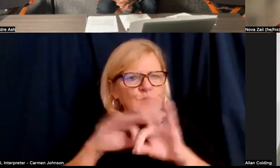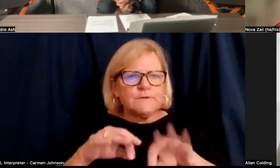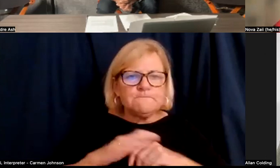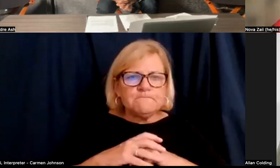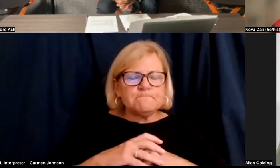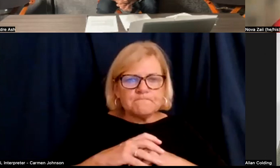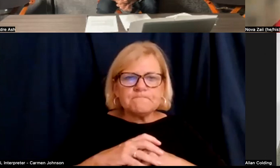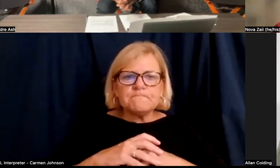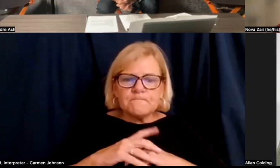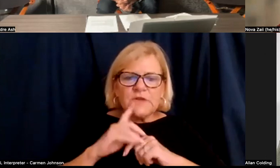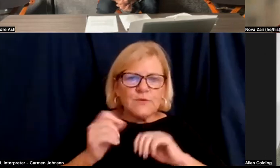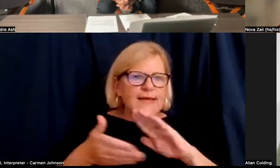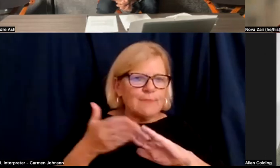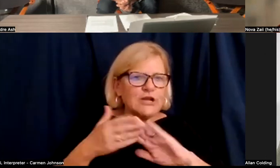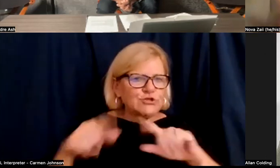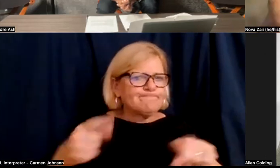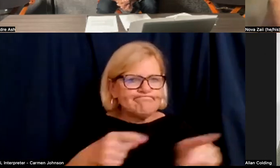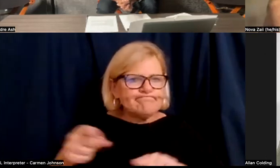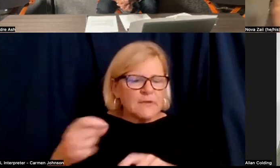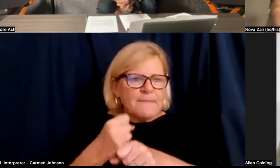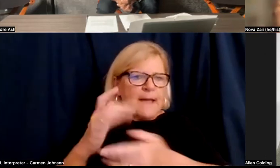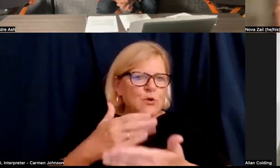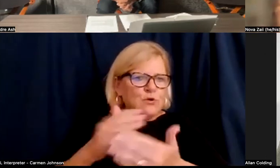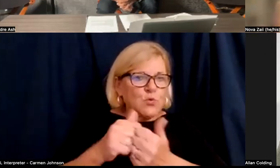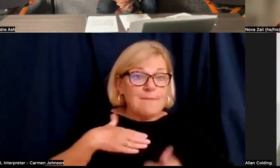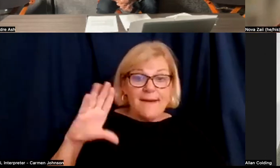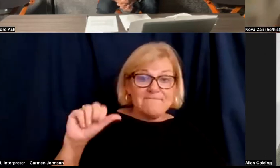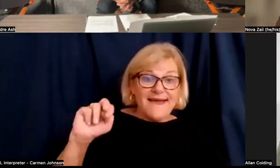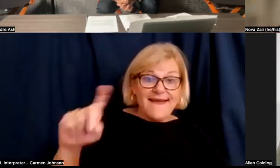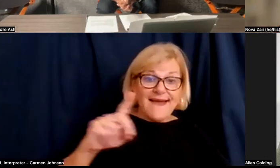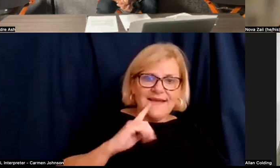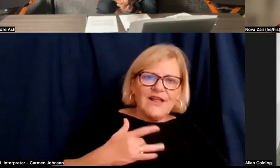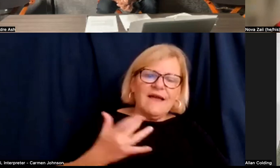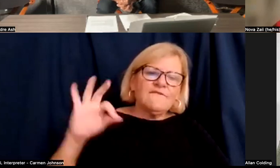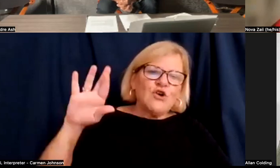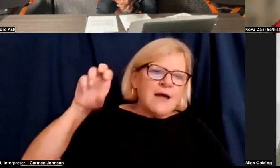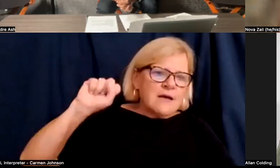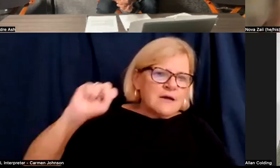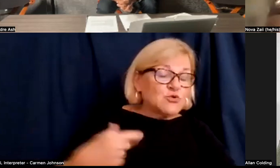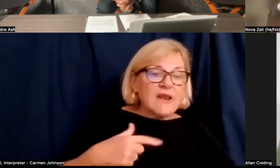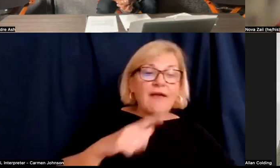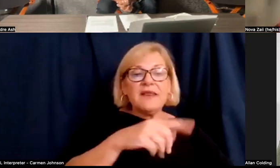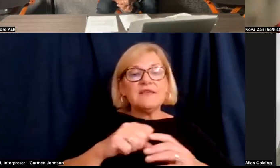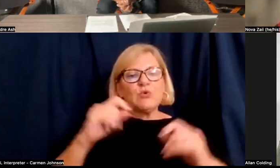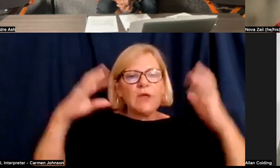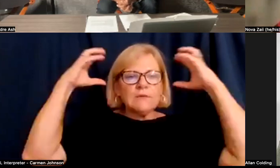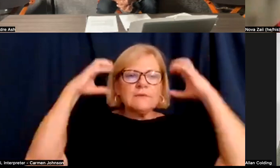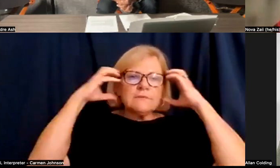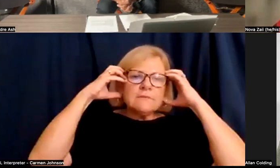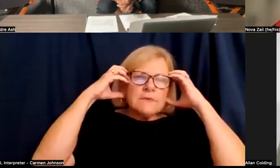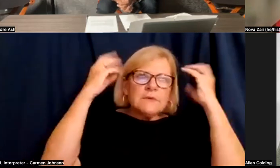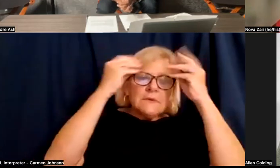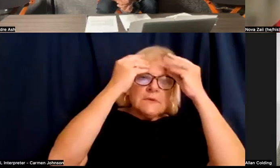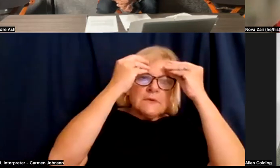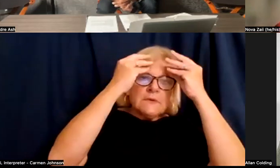just the overall operation, or making music with my band is so refreshing when I've been in the studio, just like with headphones on, thinking really hard about